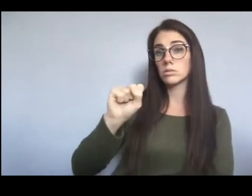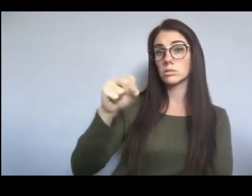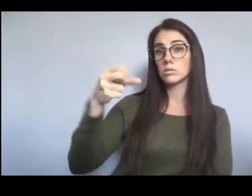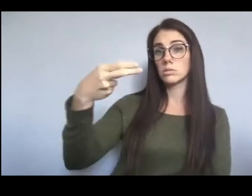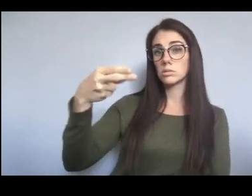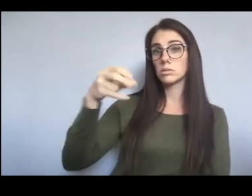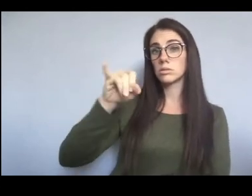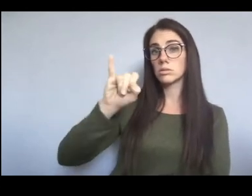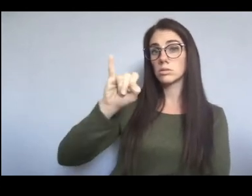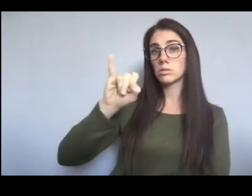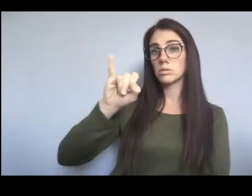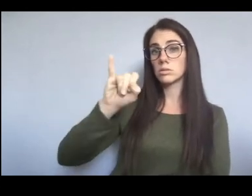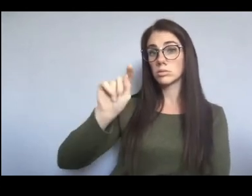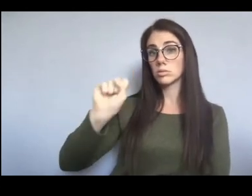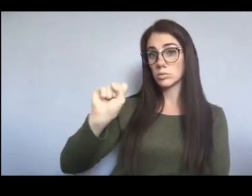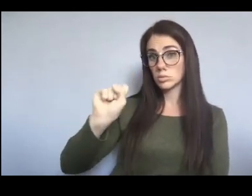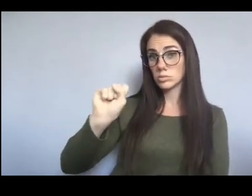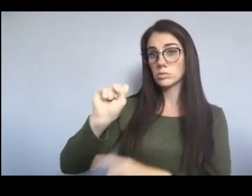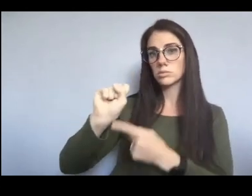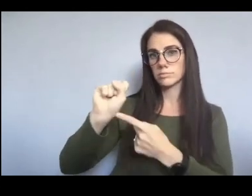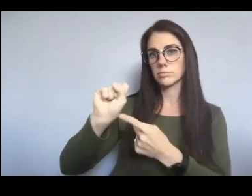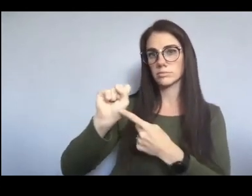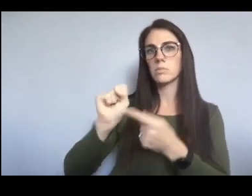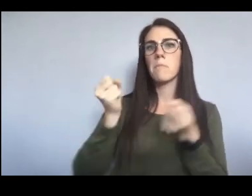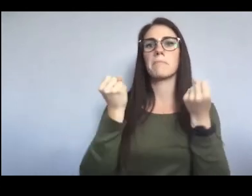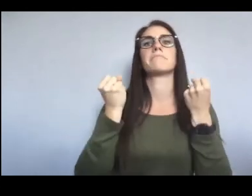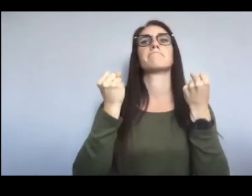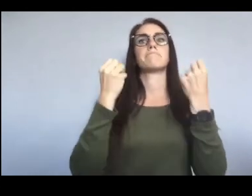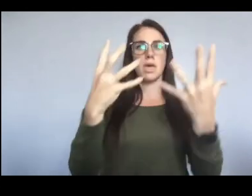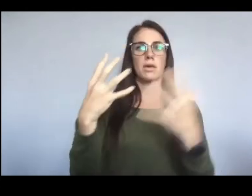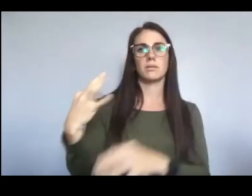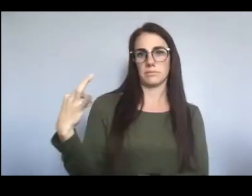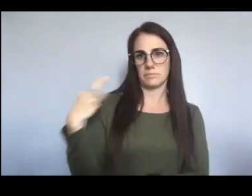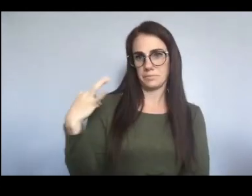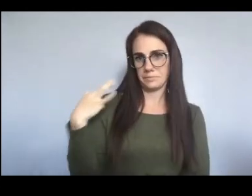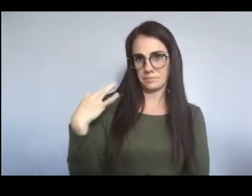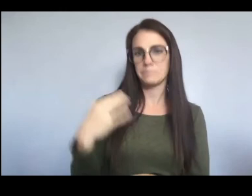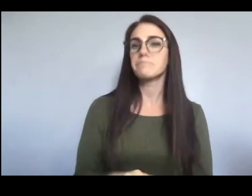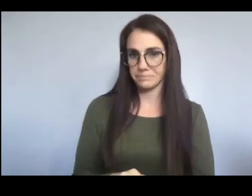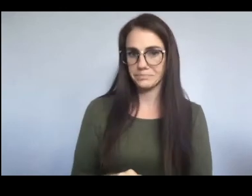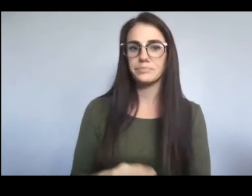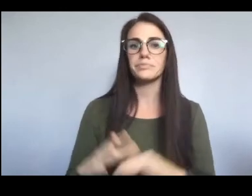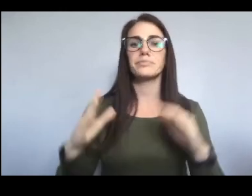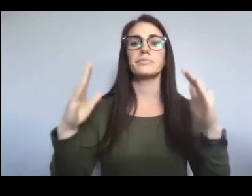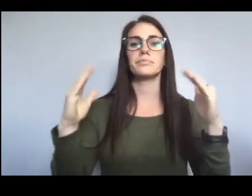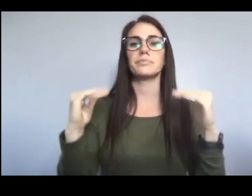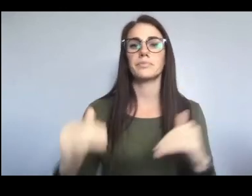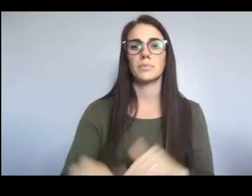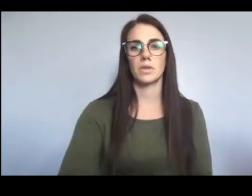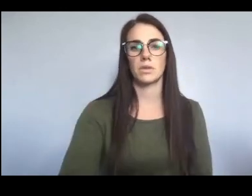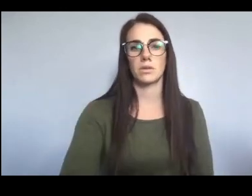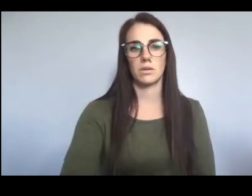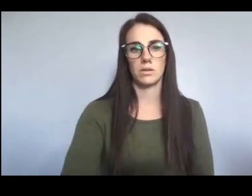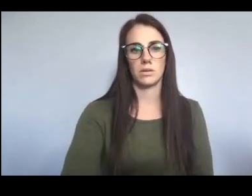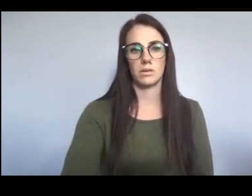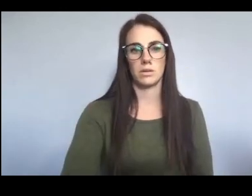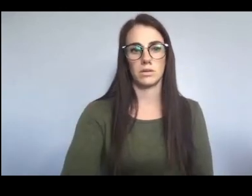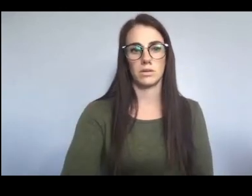sign for shirt. If I want to make it shirts, I add that sign many to it.